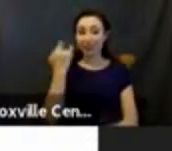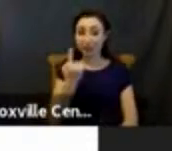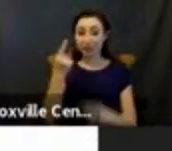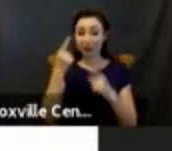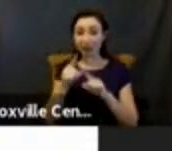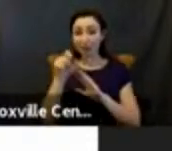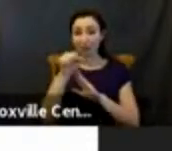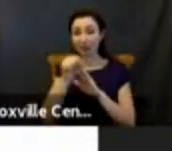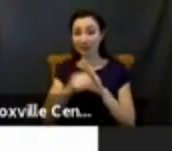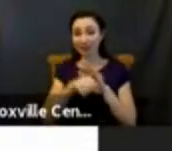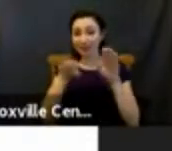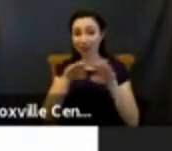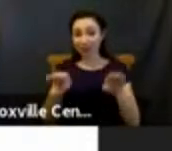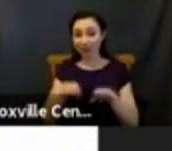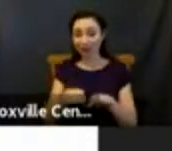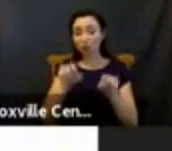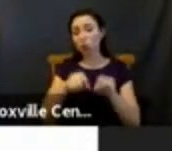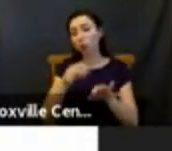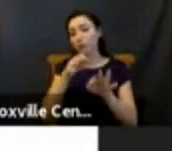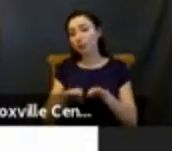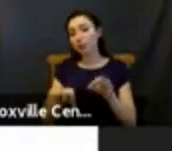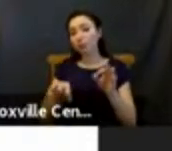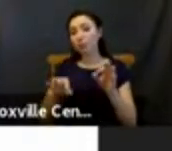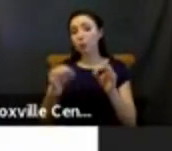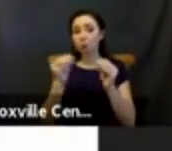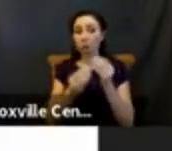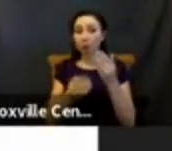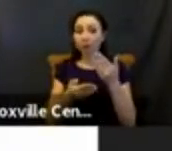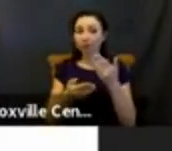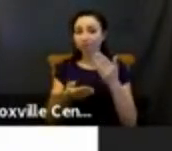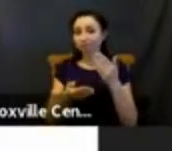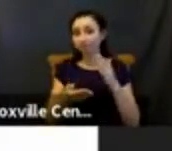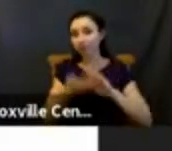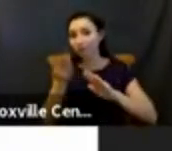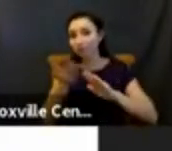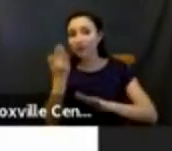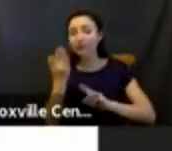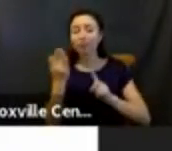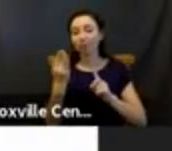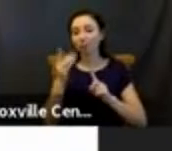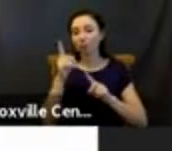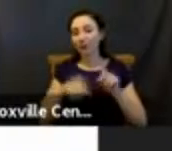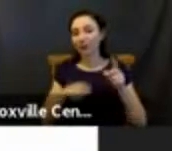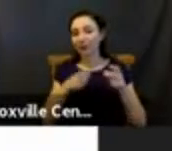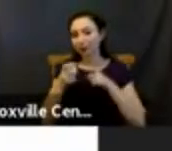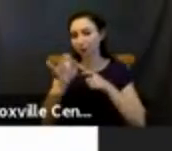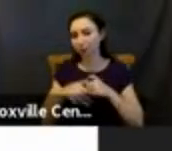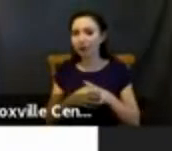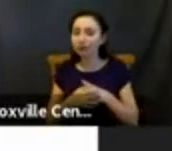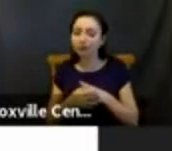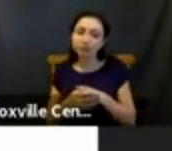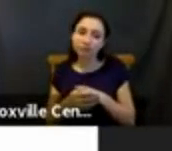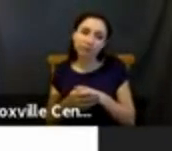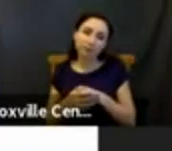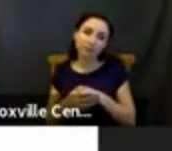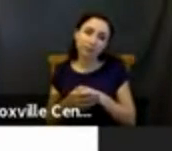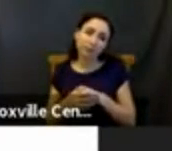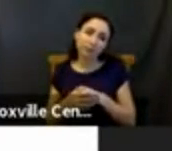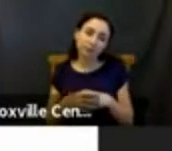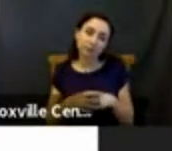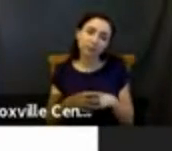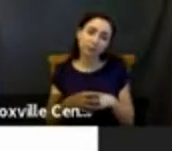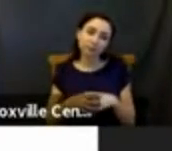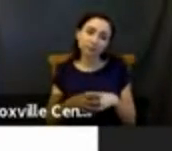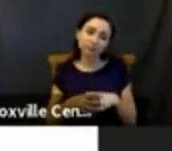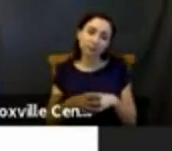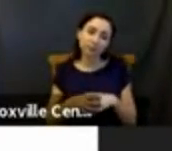effective, but again, that is not within our sphere of influence or control. Next slide, please. And so